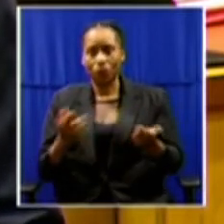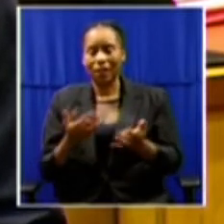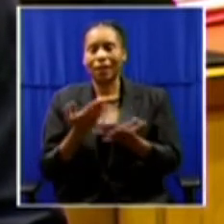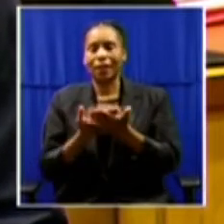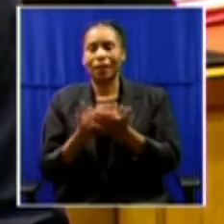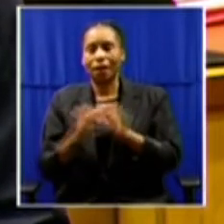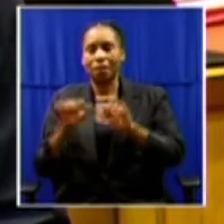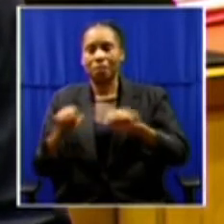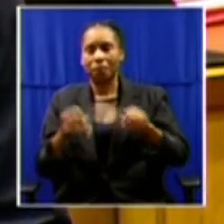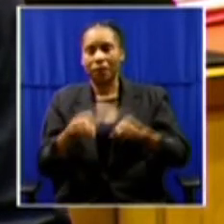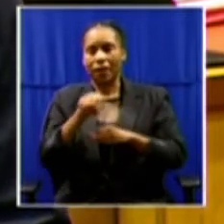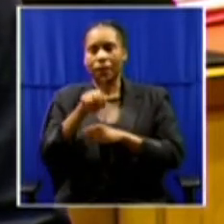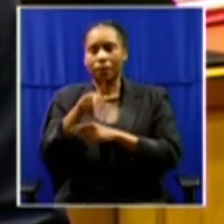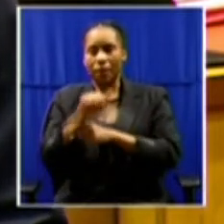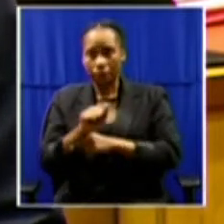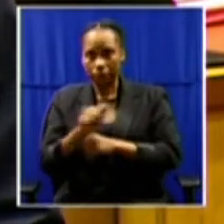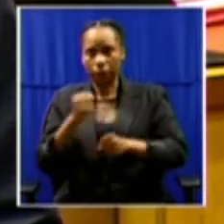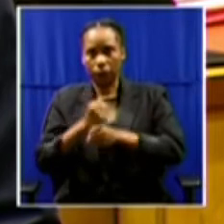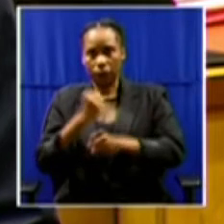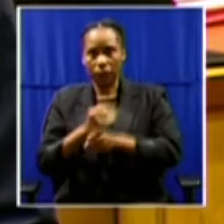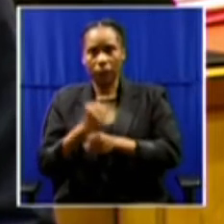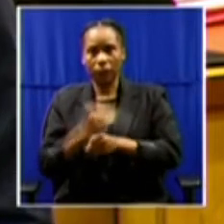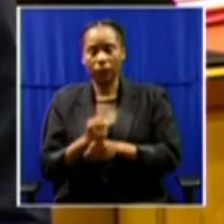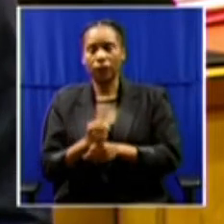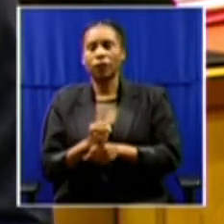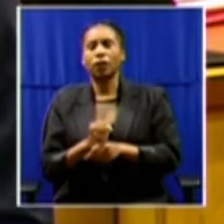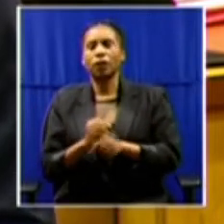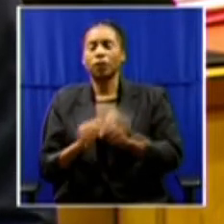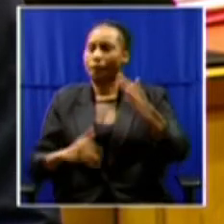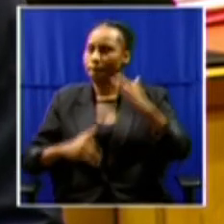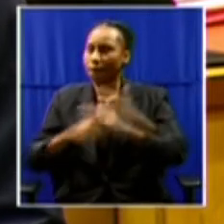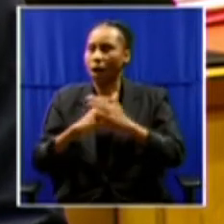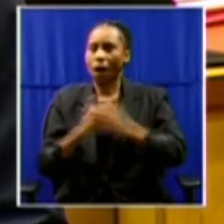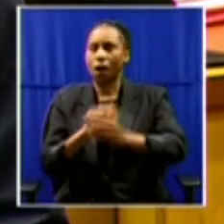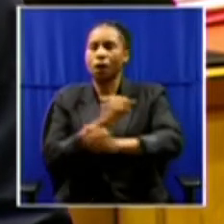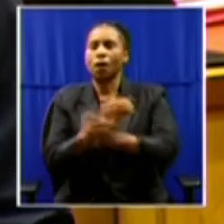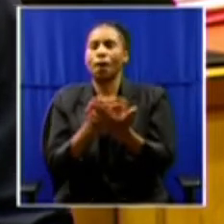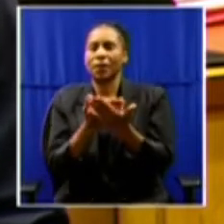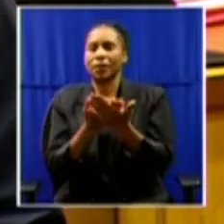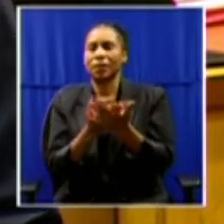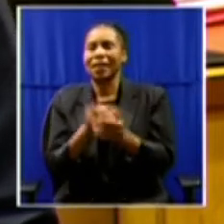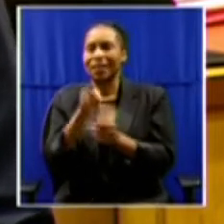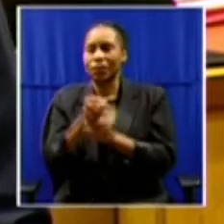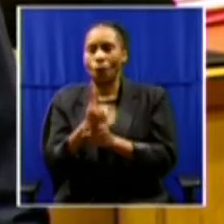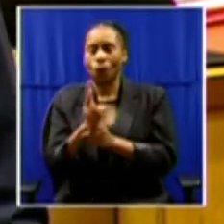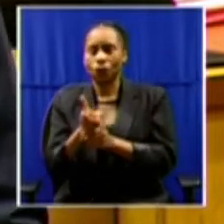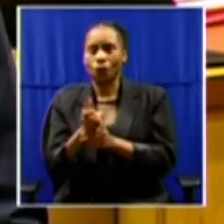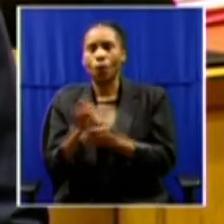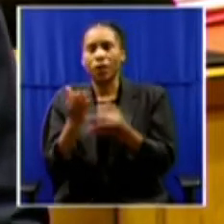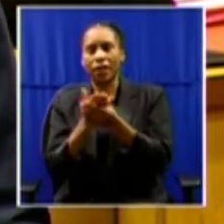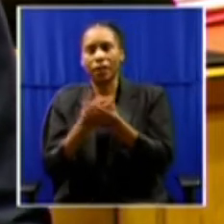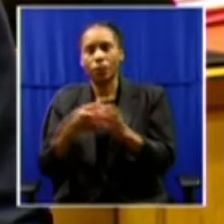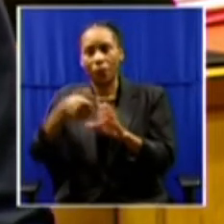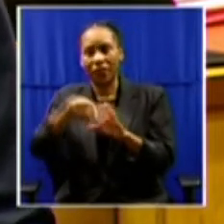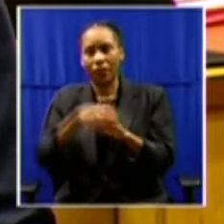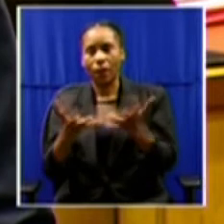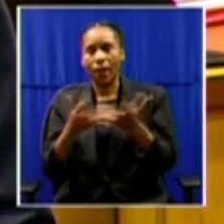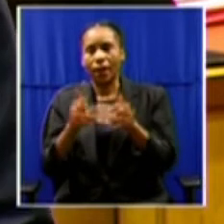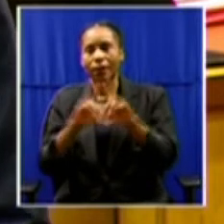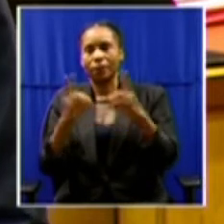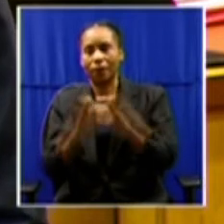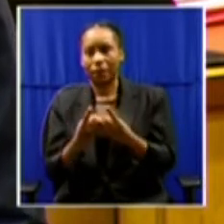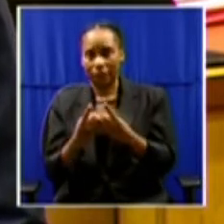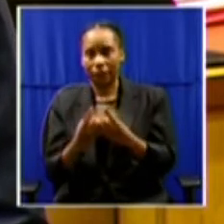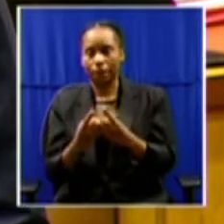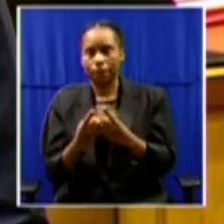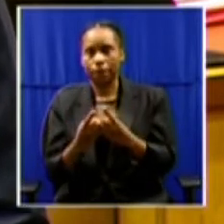will enable the NPA to function at an optimal capacity. This is also the case within the department, which also